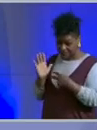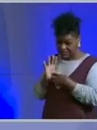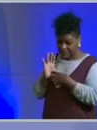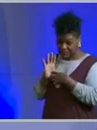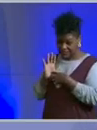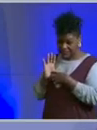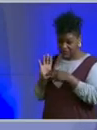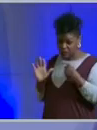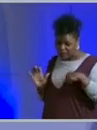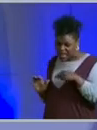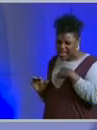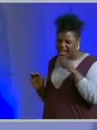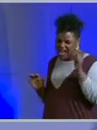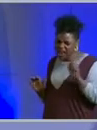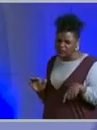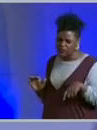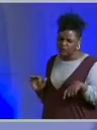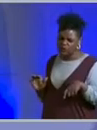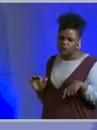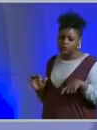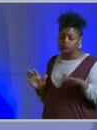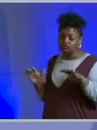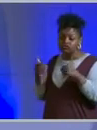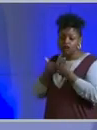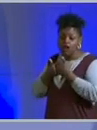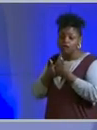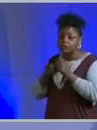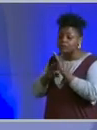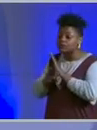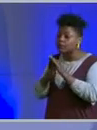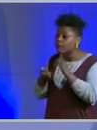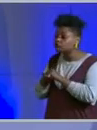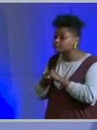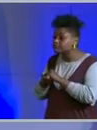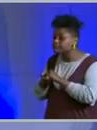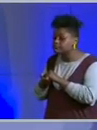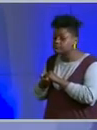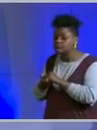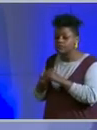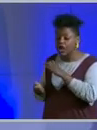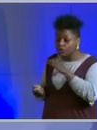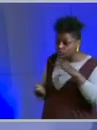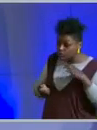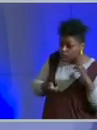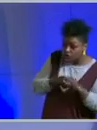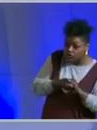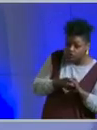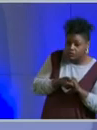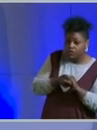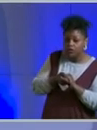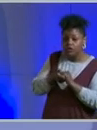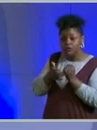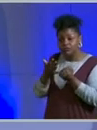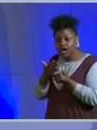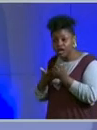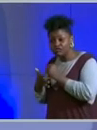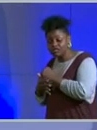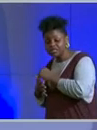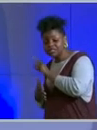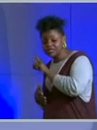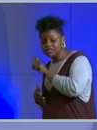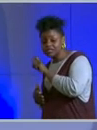we have to challenge all of our business partners and council partners to reprioritize 2-year